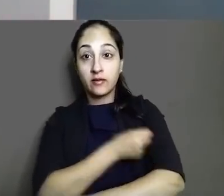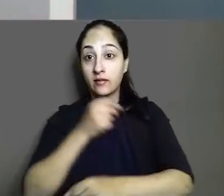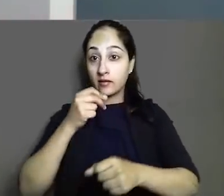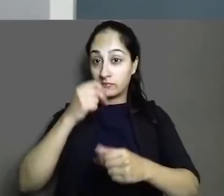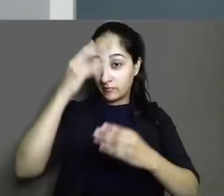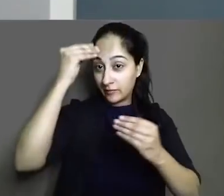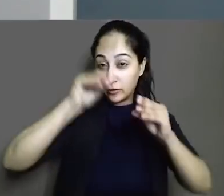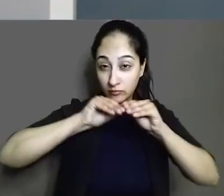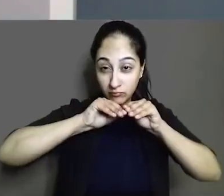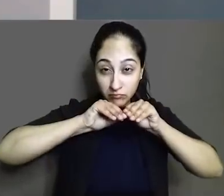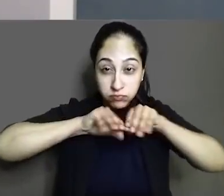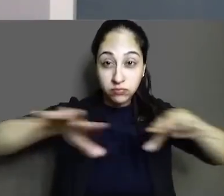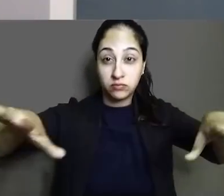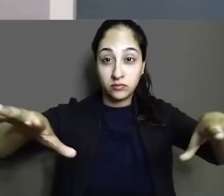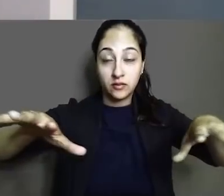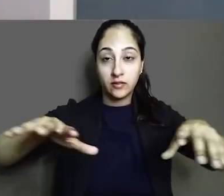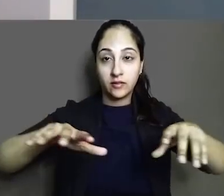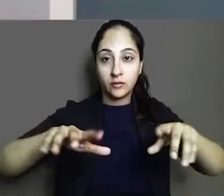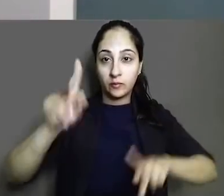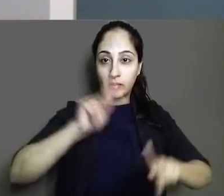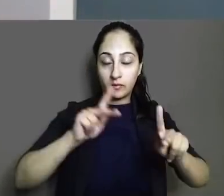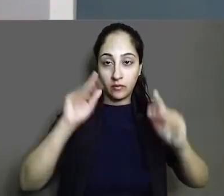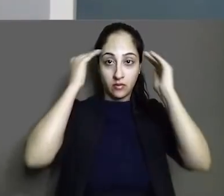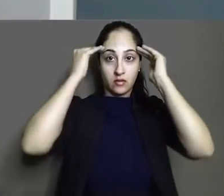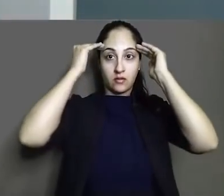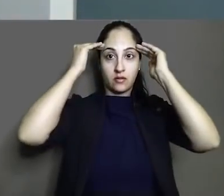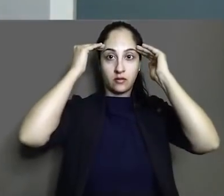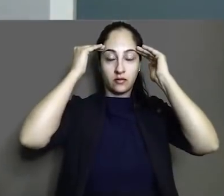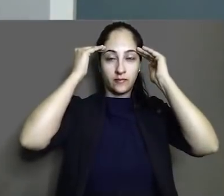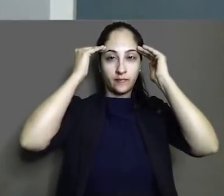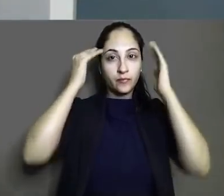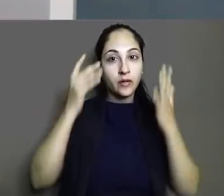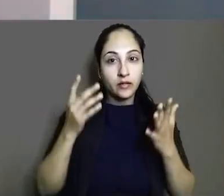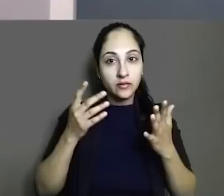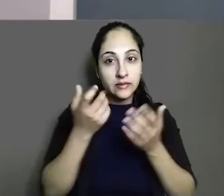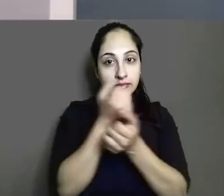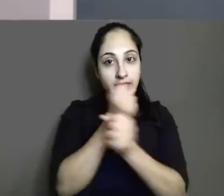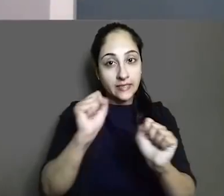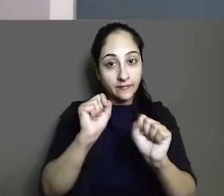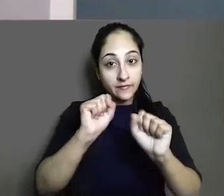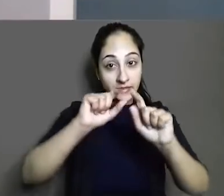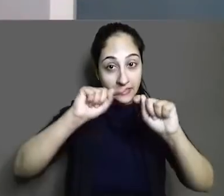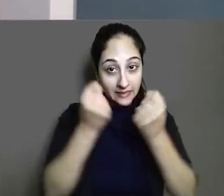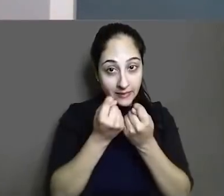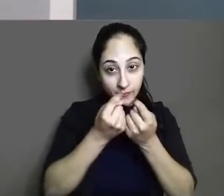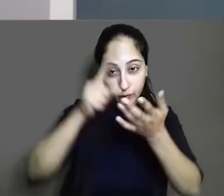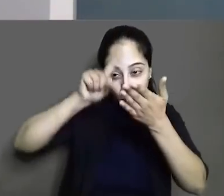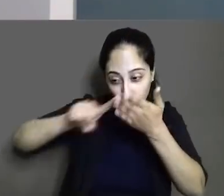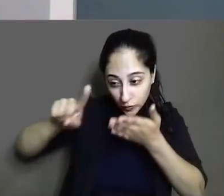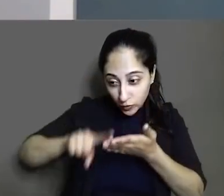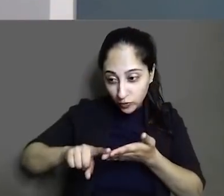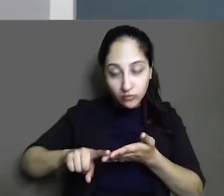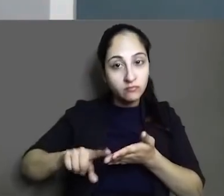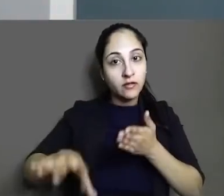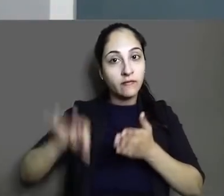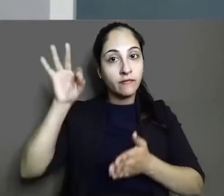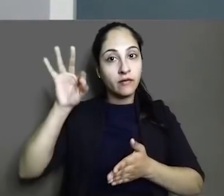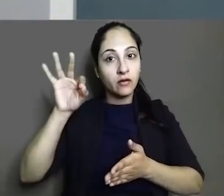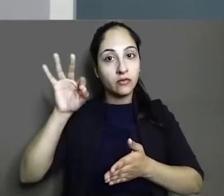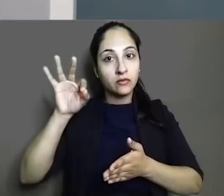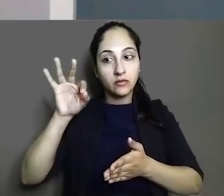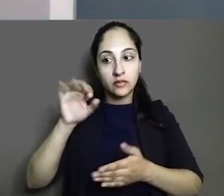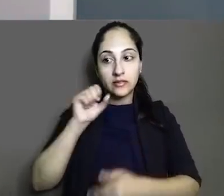of severe COVID disease is especially high in the elderly. And you can manage the risks of the vaccine. So if you do get